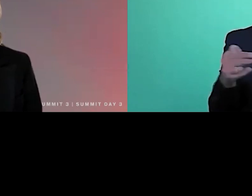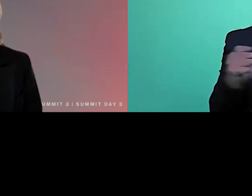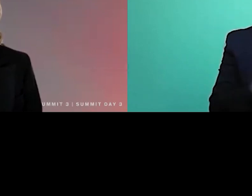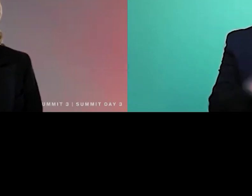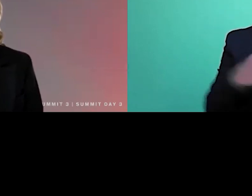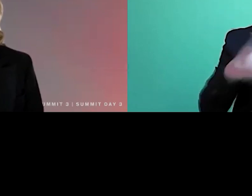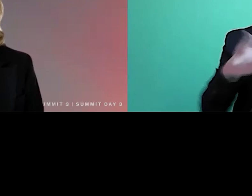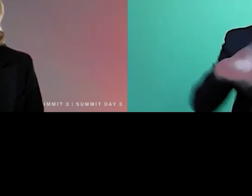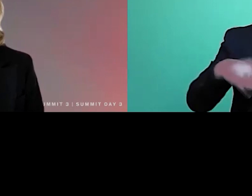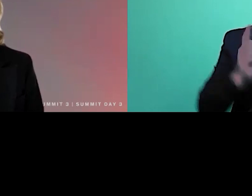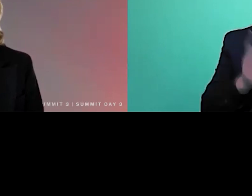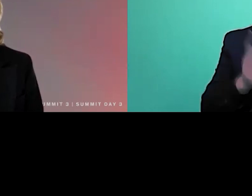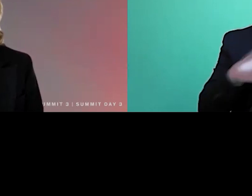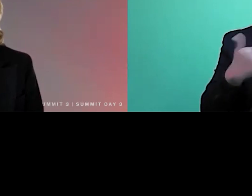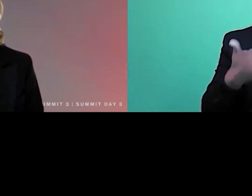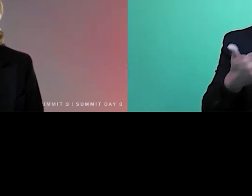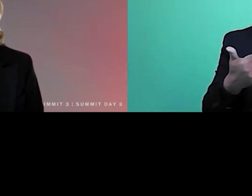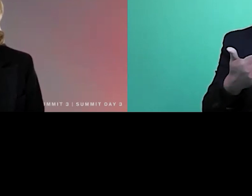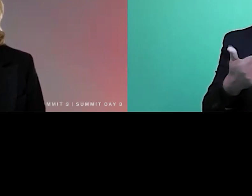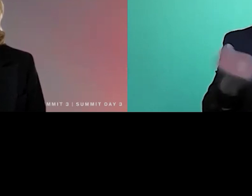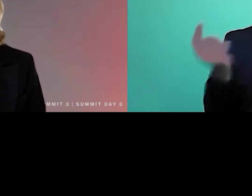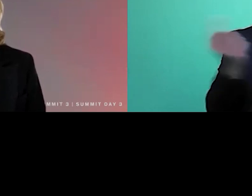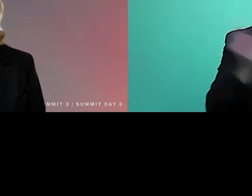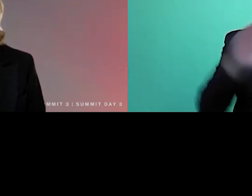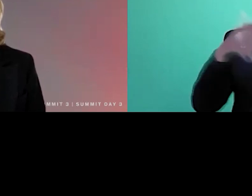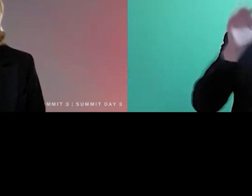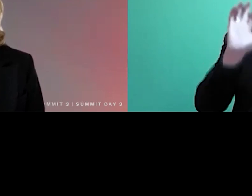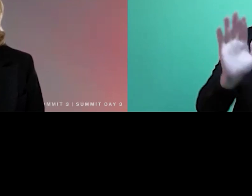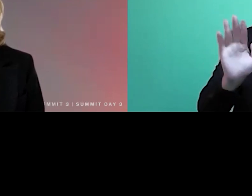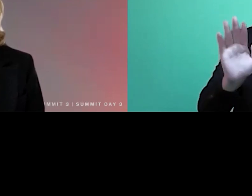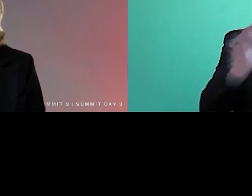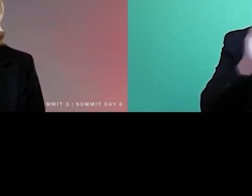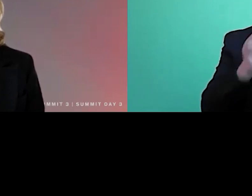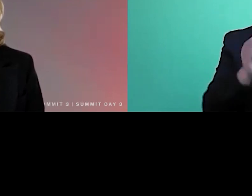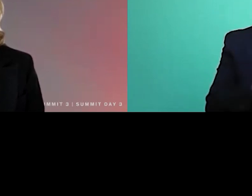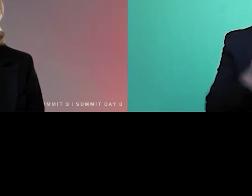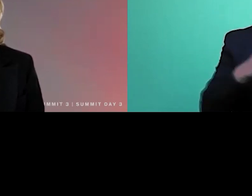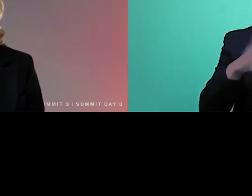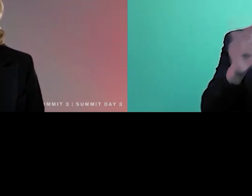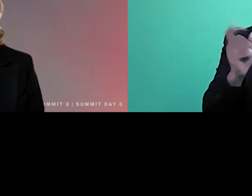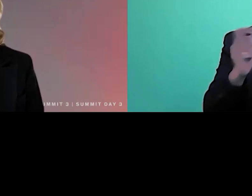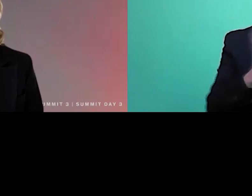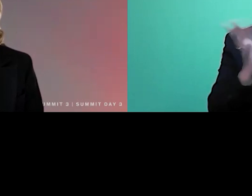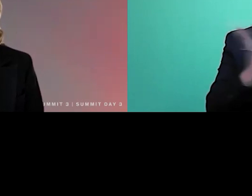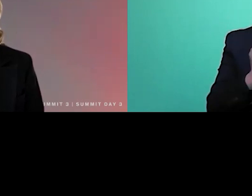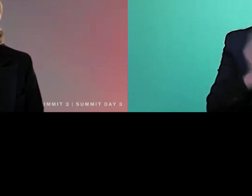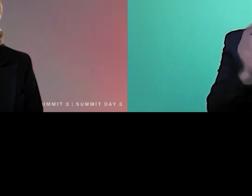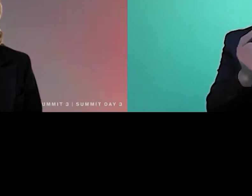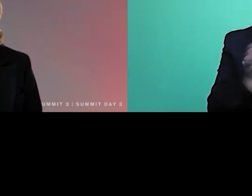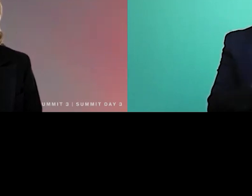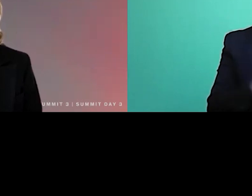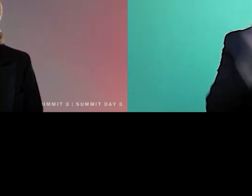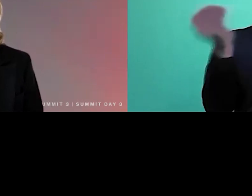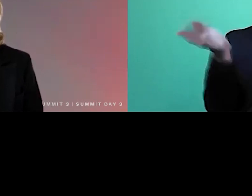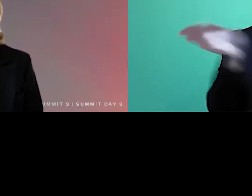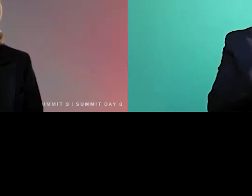up again next year, especially for the PAIR Summit. And as she mentioned, that is the end of the annual summit for